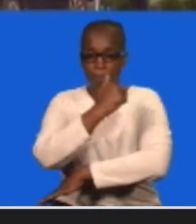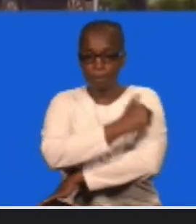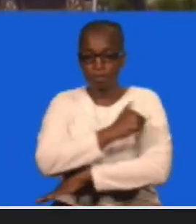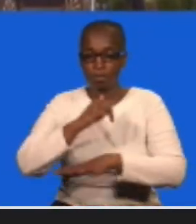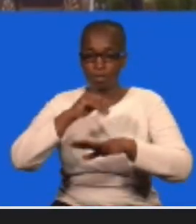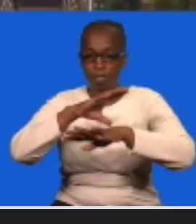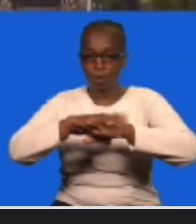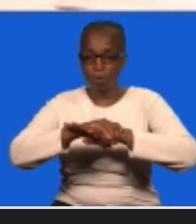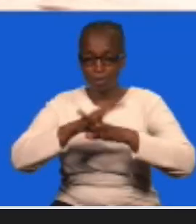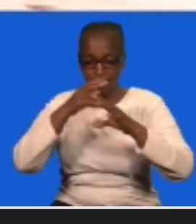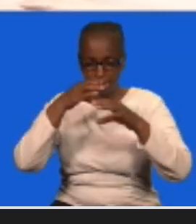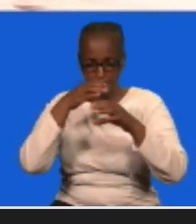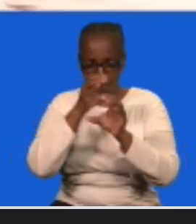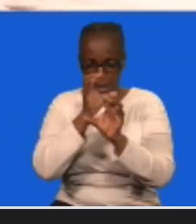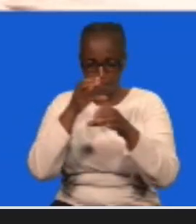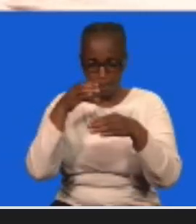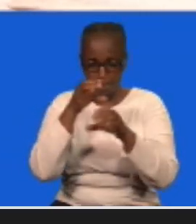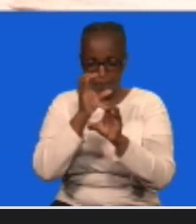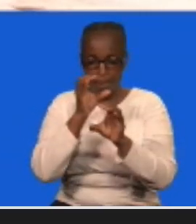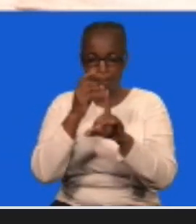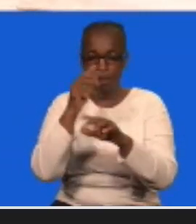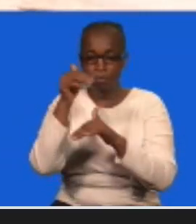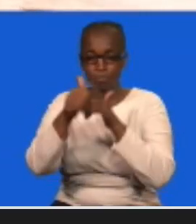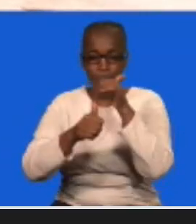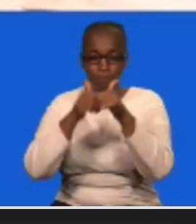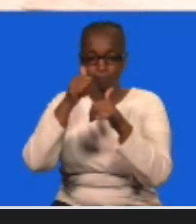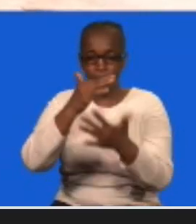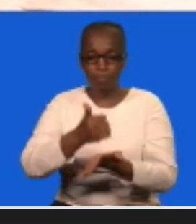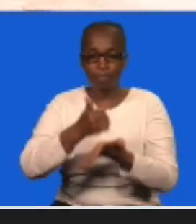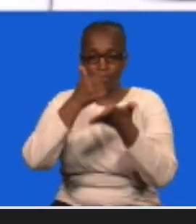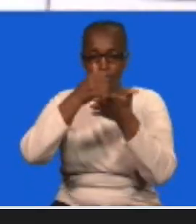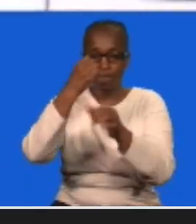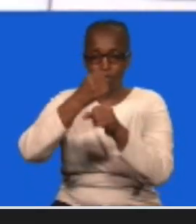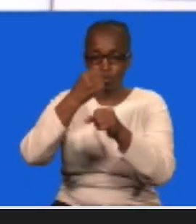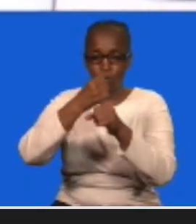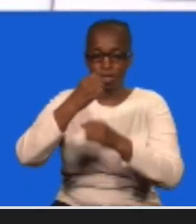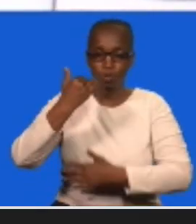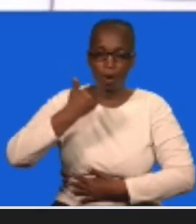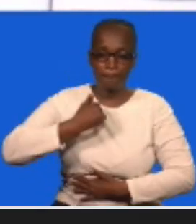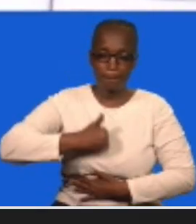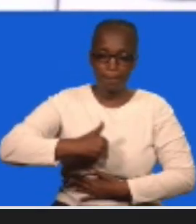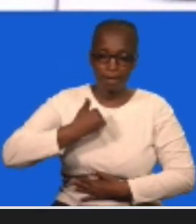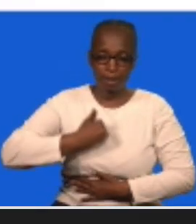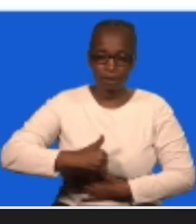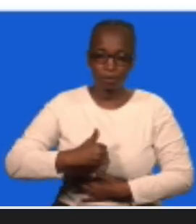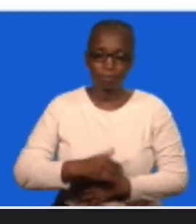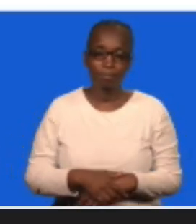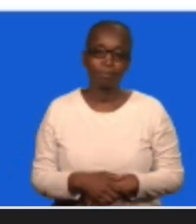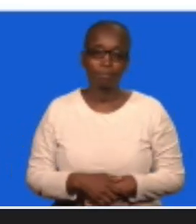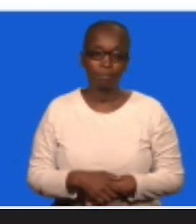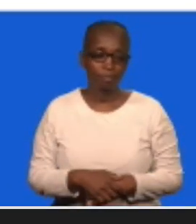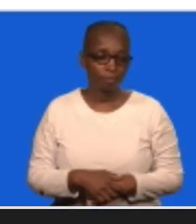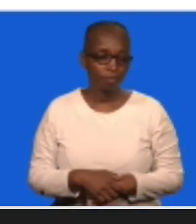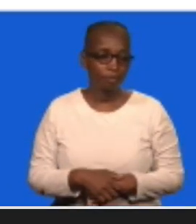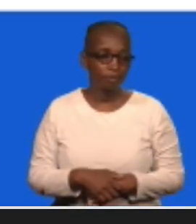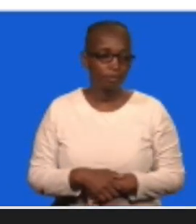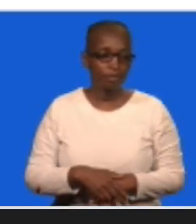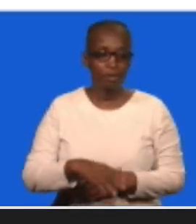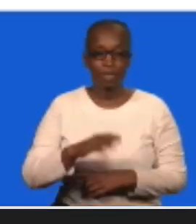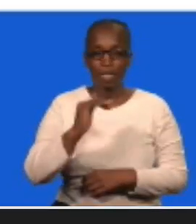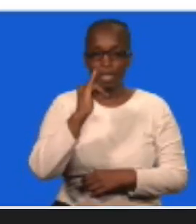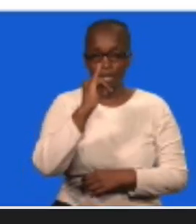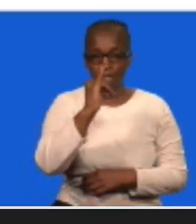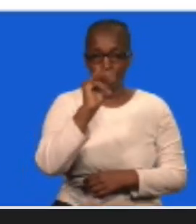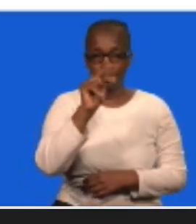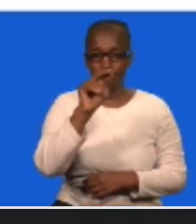kupokea mashini ya laparoscopia kutoka kwa wakfu wa Bagwaji Raja itakayosaidia kufanya upasuaji eneo la fumbatio mwa mwili.